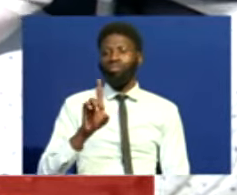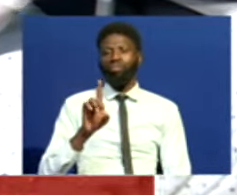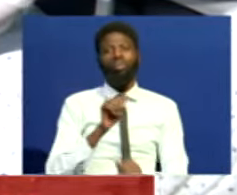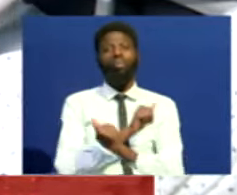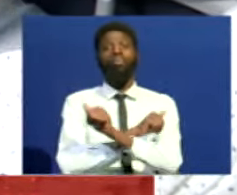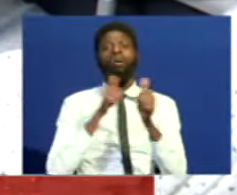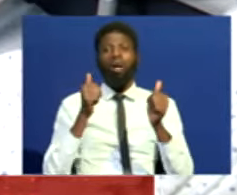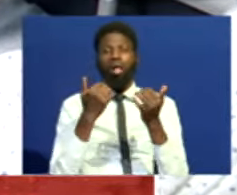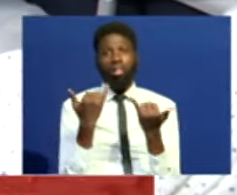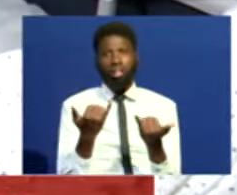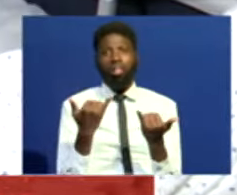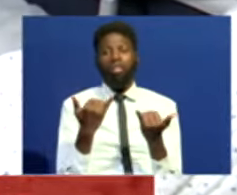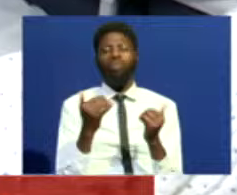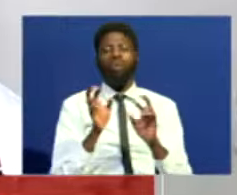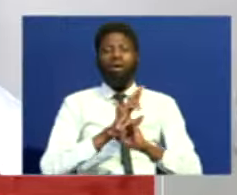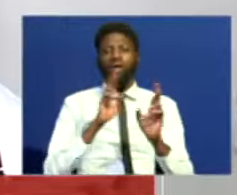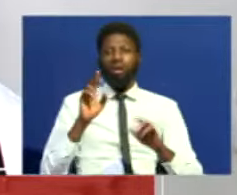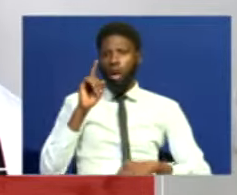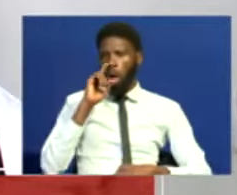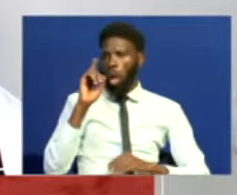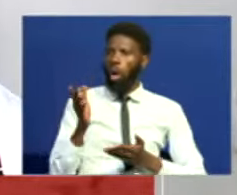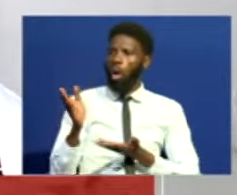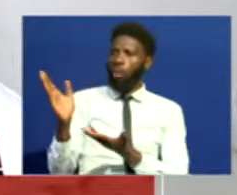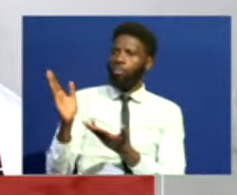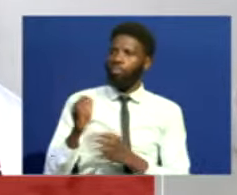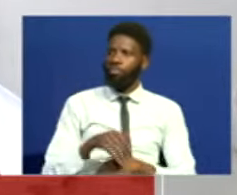and ready to be discharged.